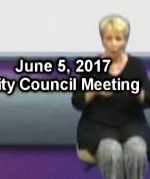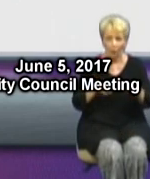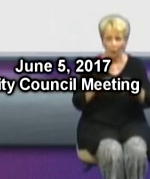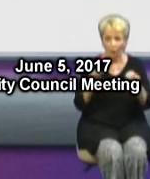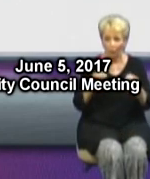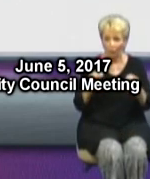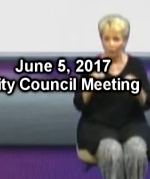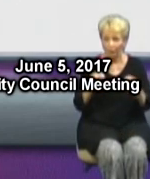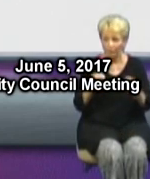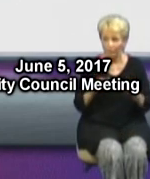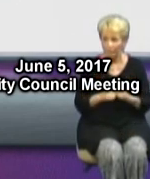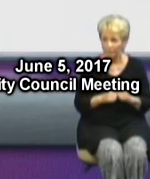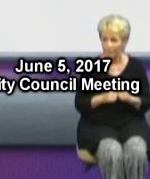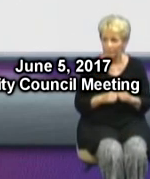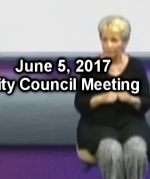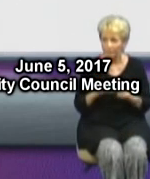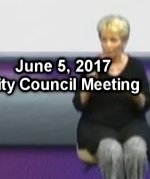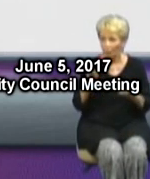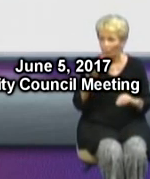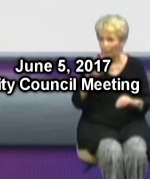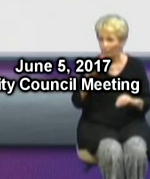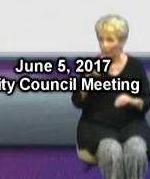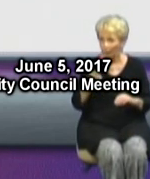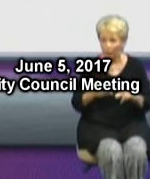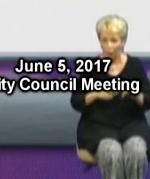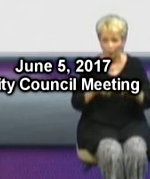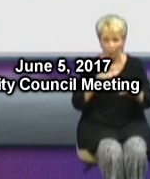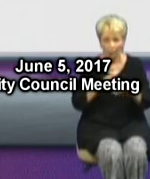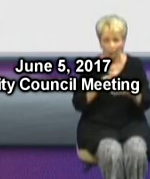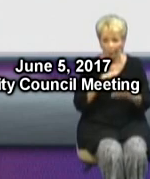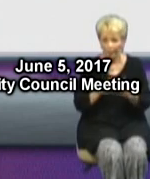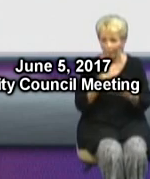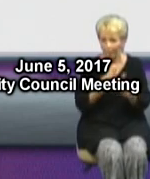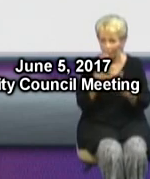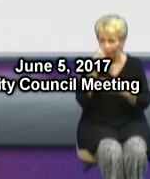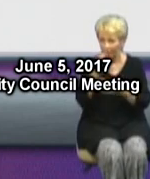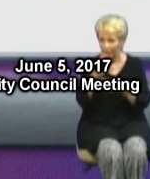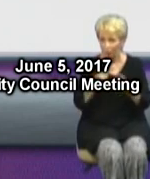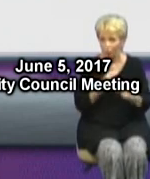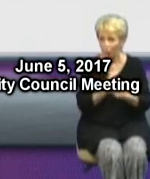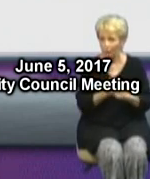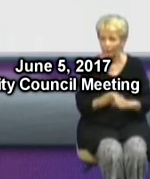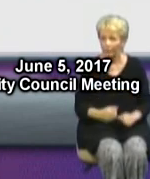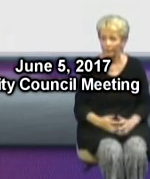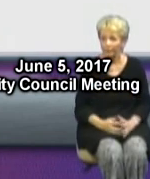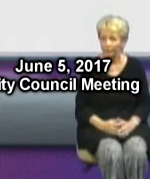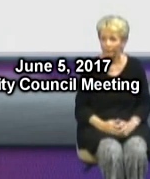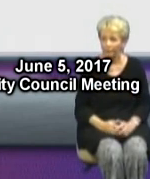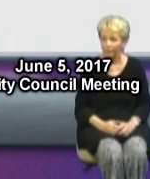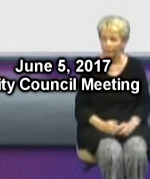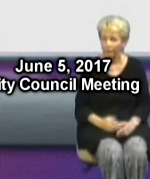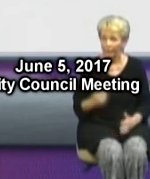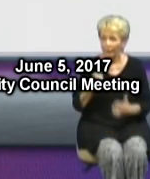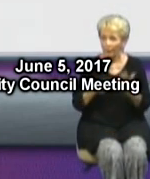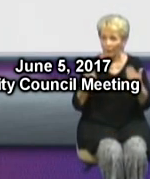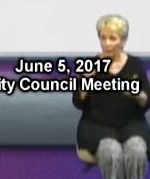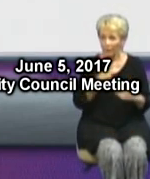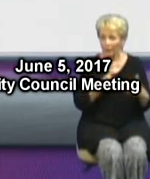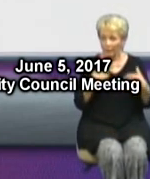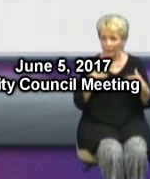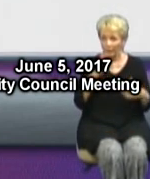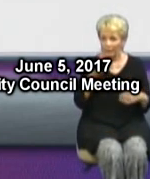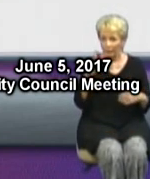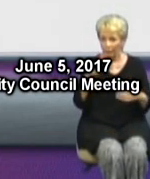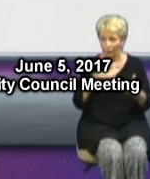and no merit increase included in this budget for next year. So what do we have? We have a